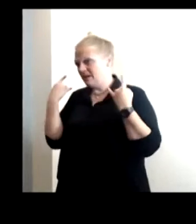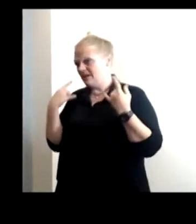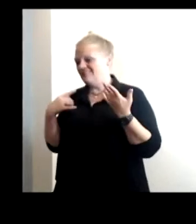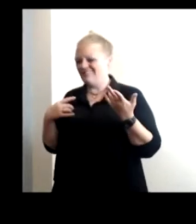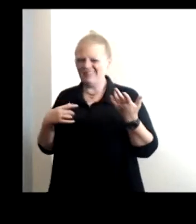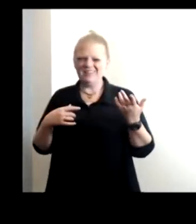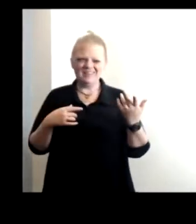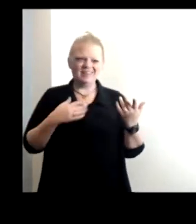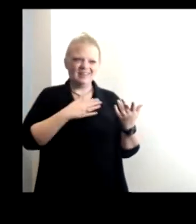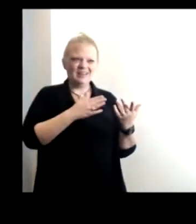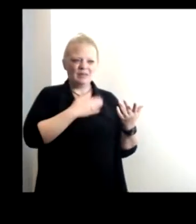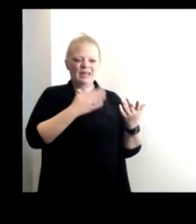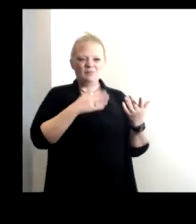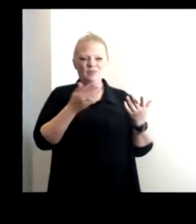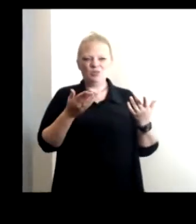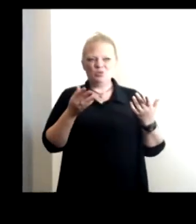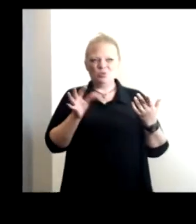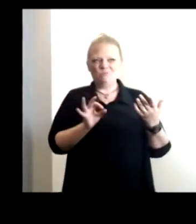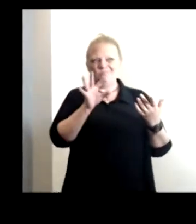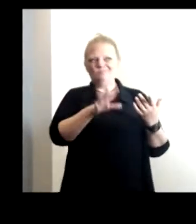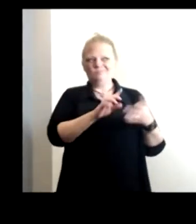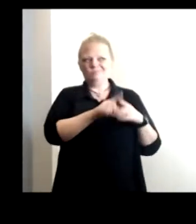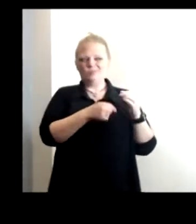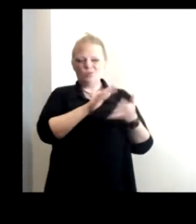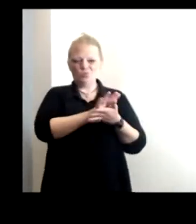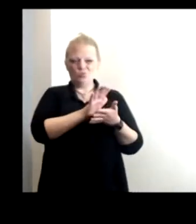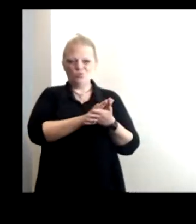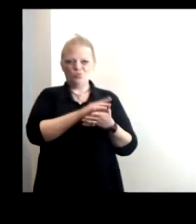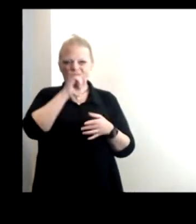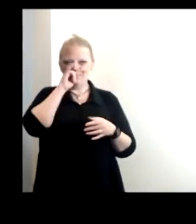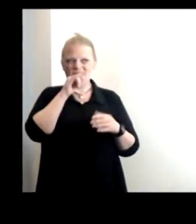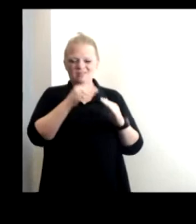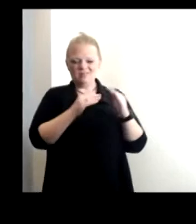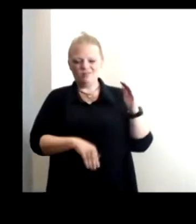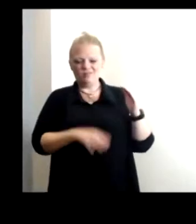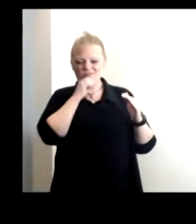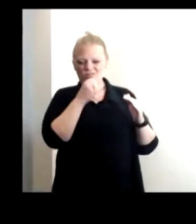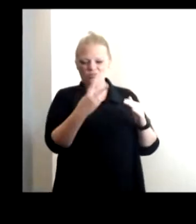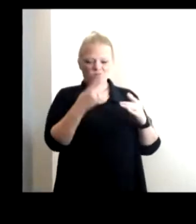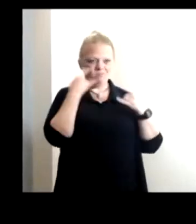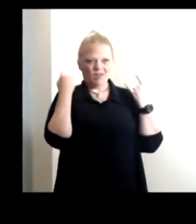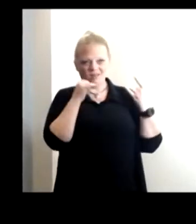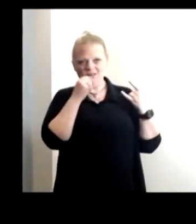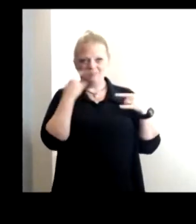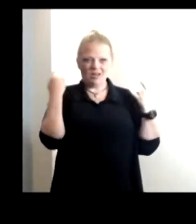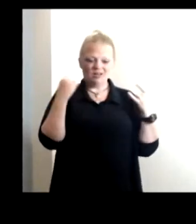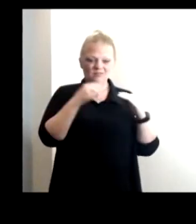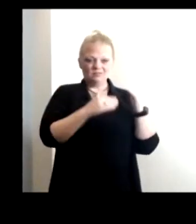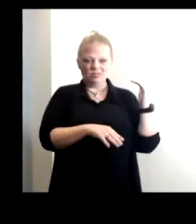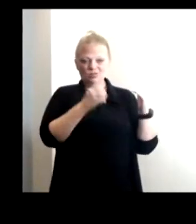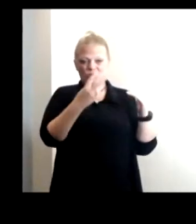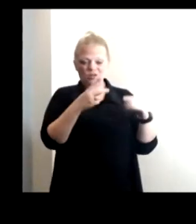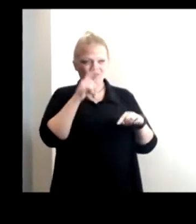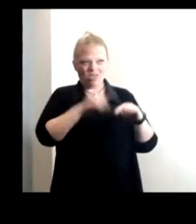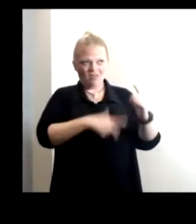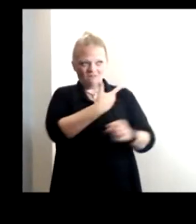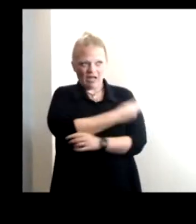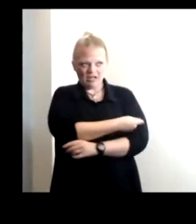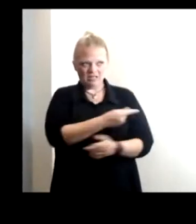Yeah, I'm glad you brought up about schools and the issue about children under the age of 12 being masked or not masked. Well, children under the age of 12 cannot be